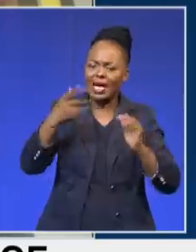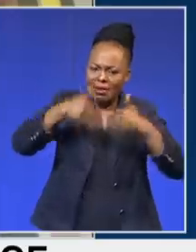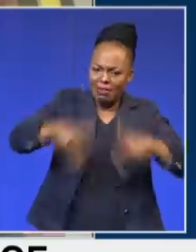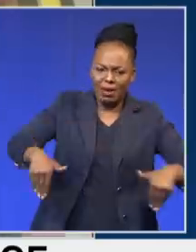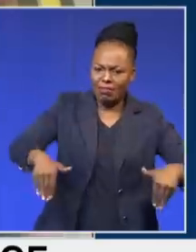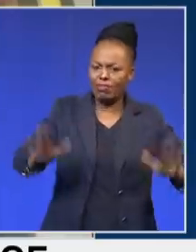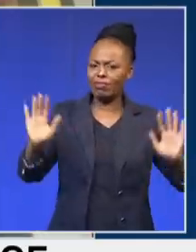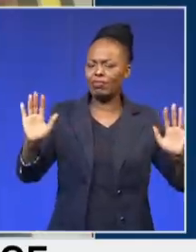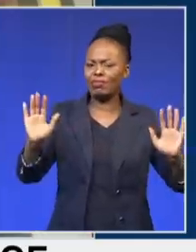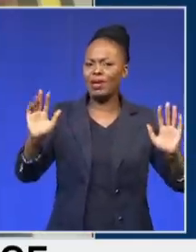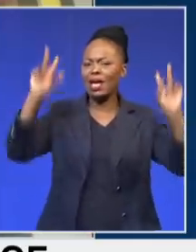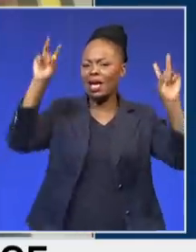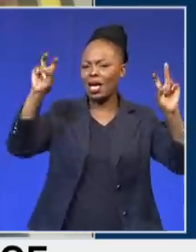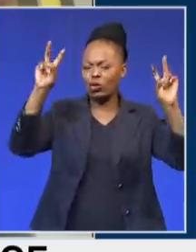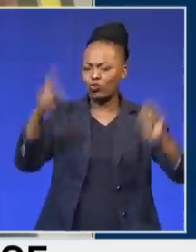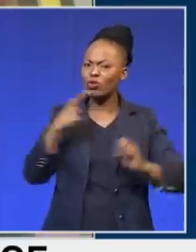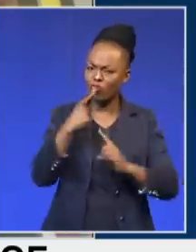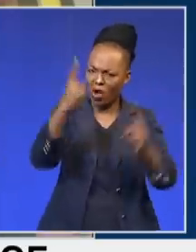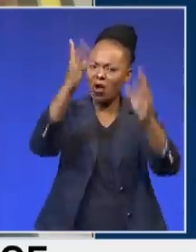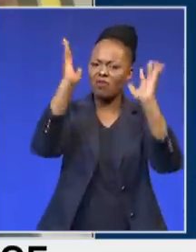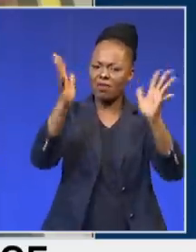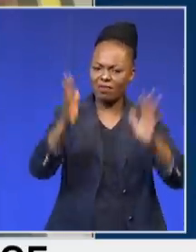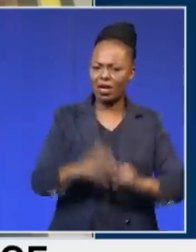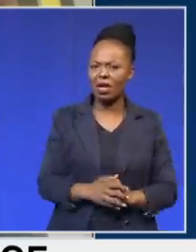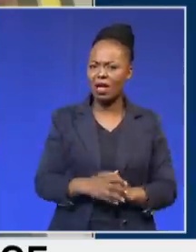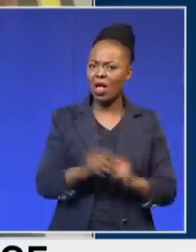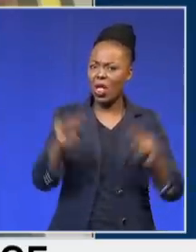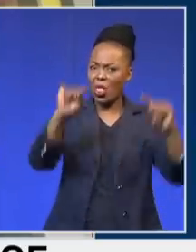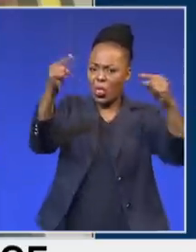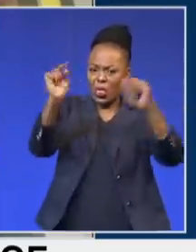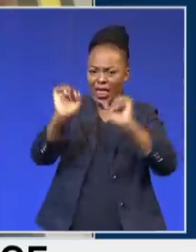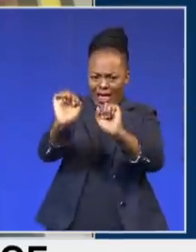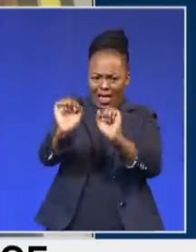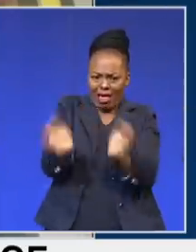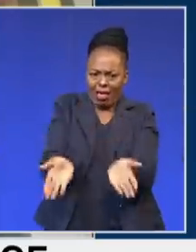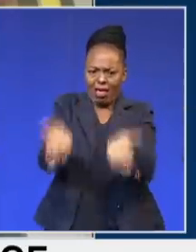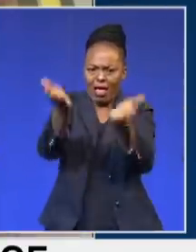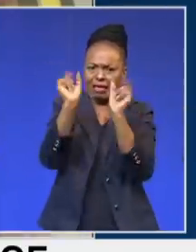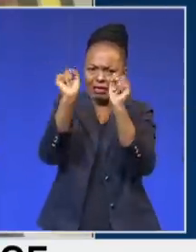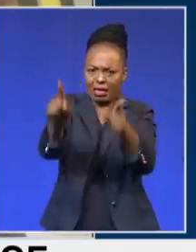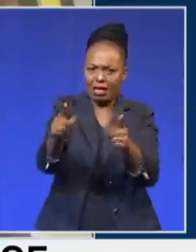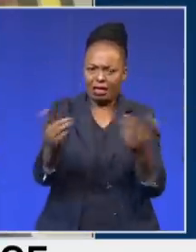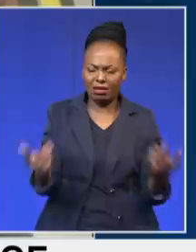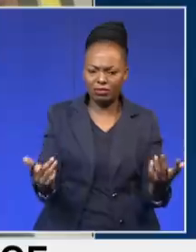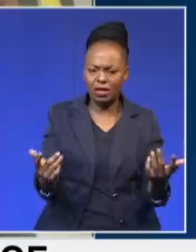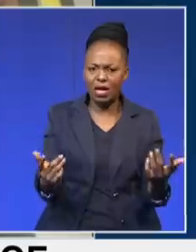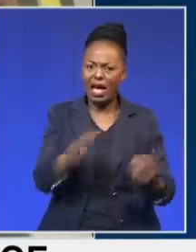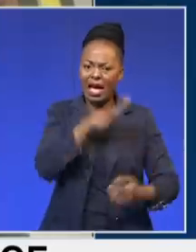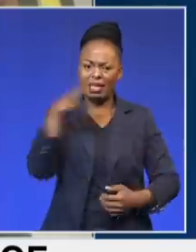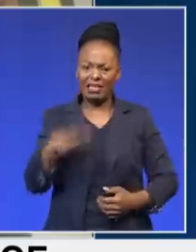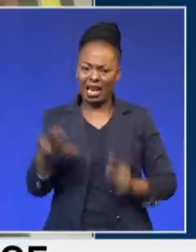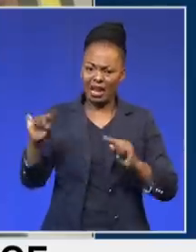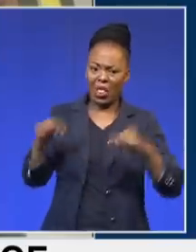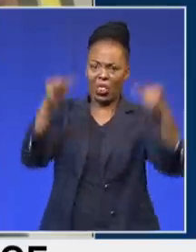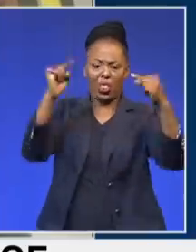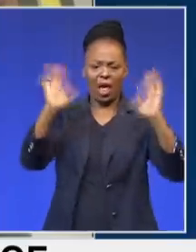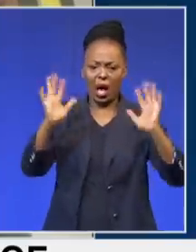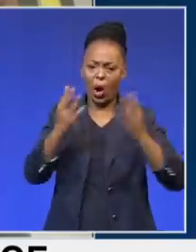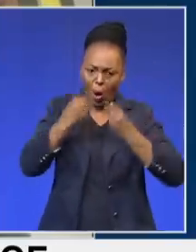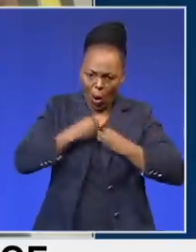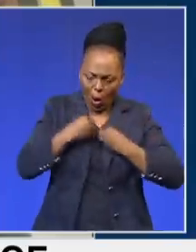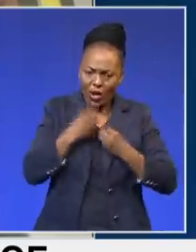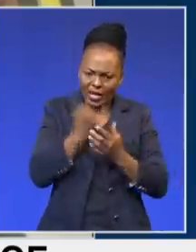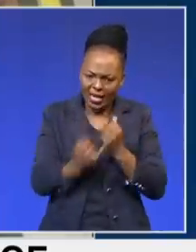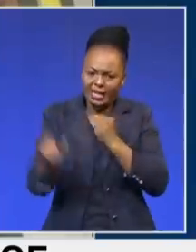the issues, into their differences with Russia. We don't want to be dragged into their differences with China. We have our own independent and